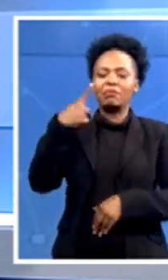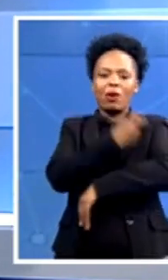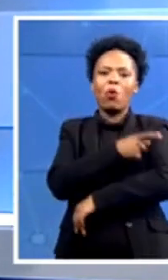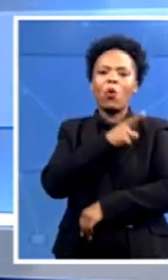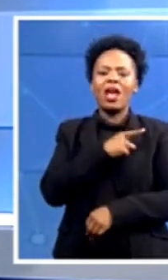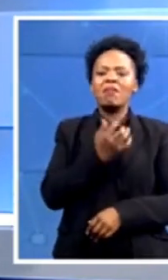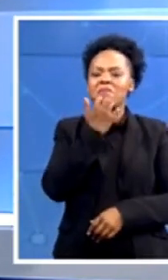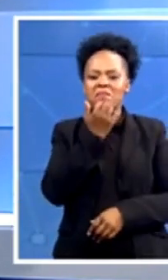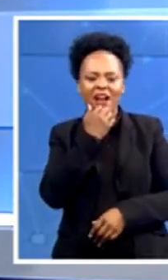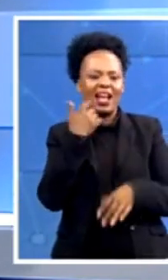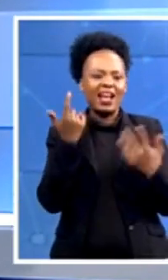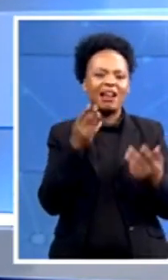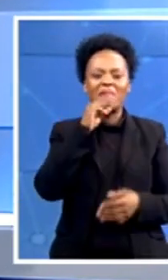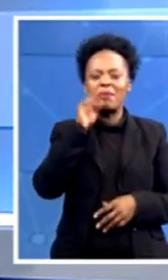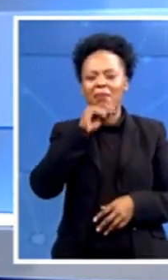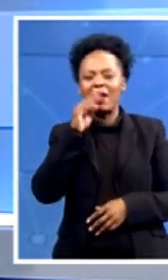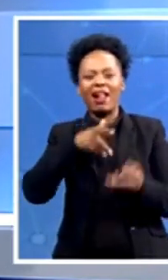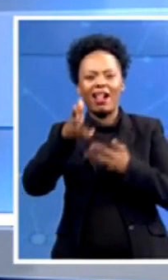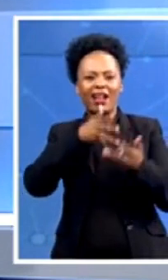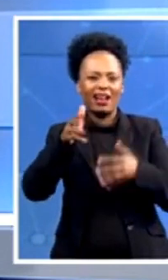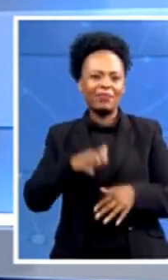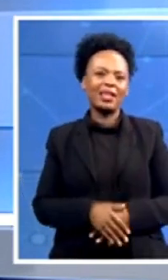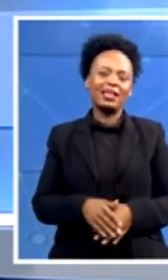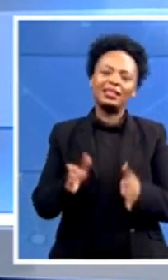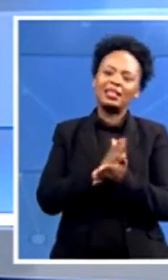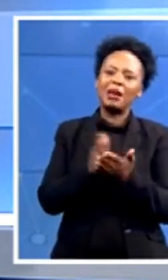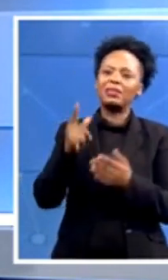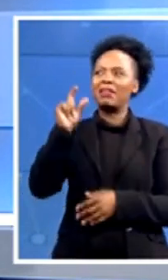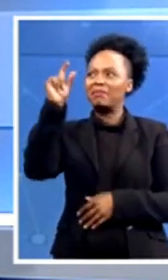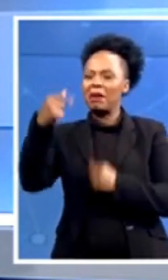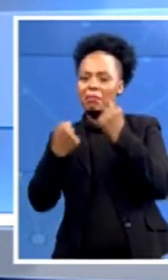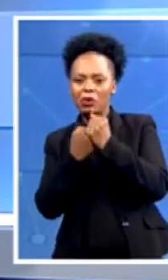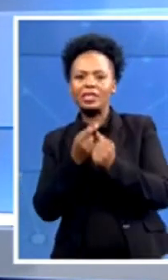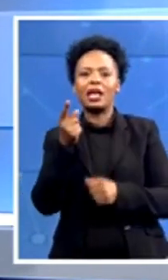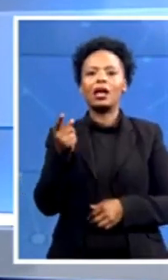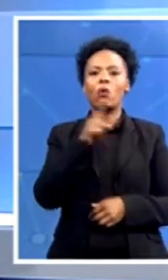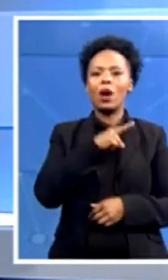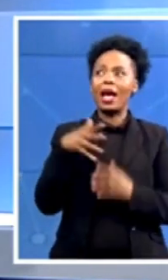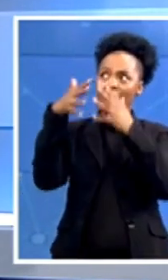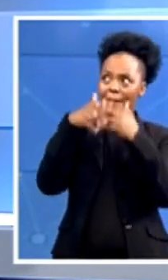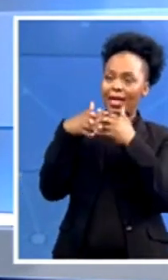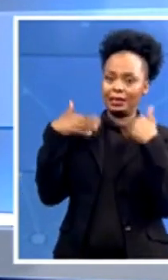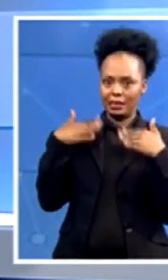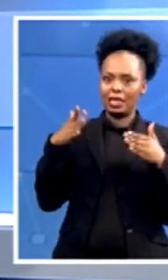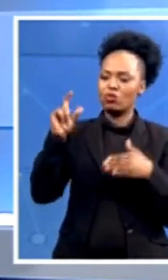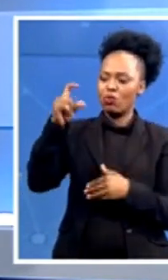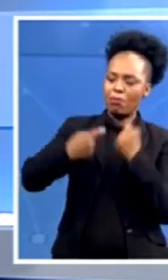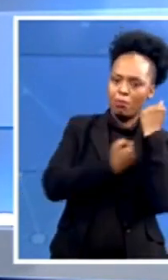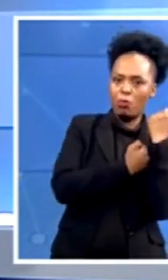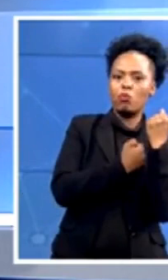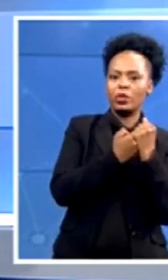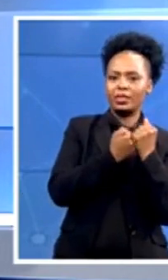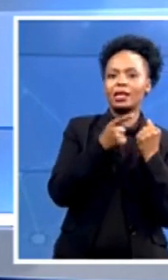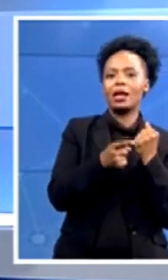States has started the boosters. The President of the United States, President Joe Biden, received his booster shot.